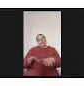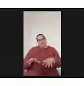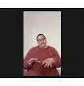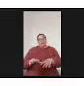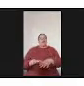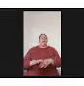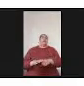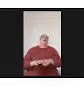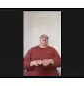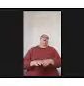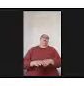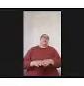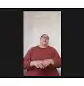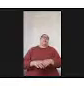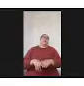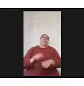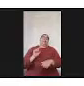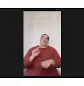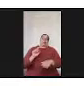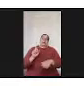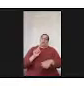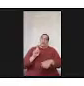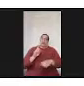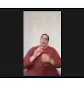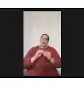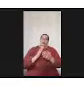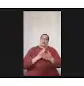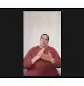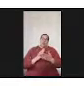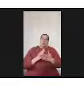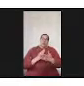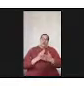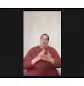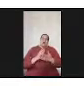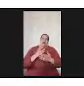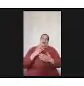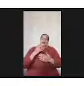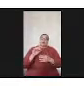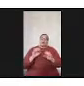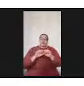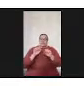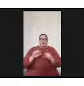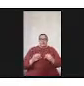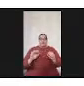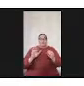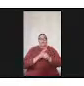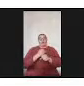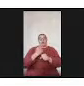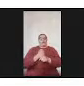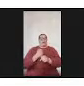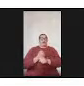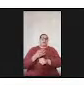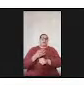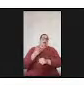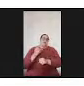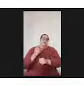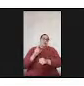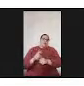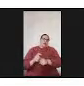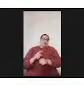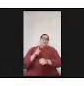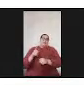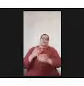right? That is to ensure that the system are fully operational, they are able